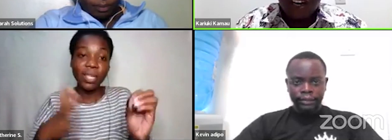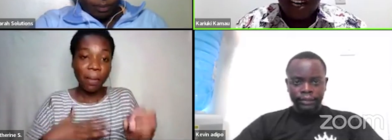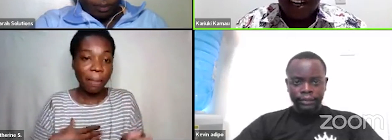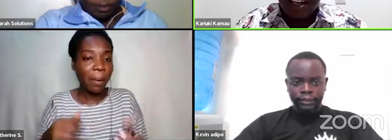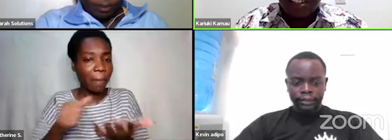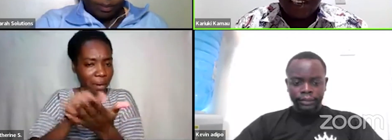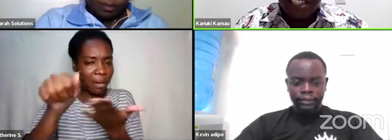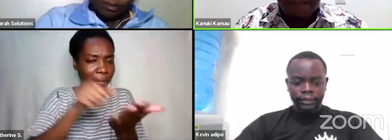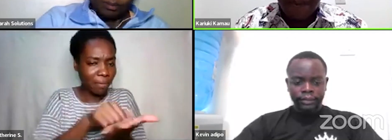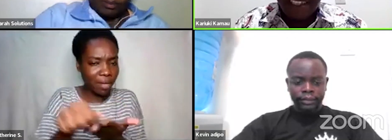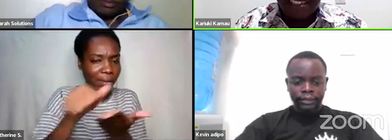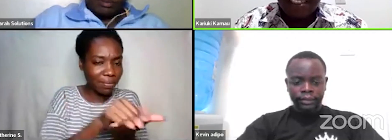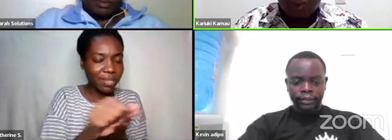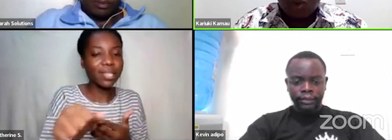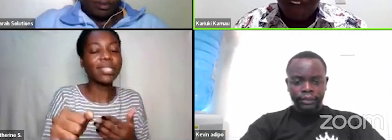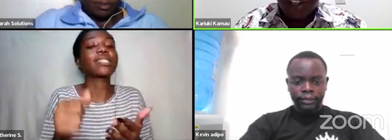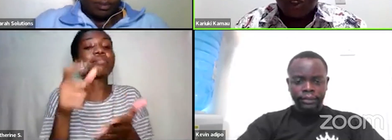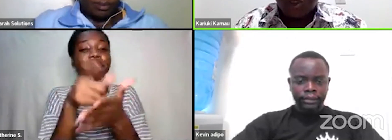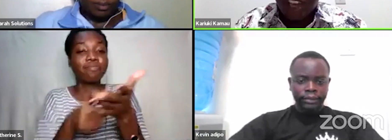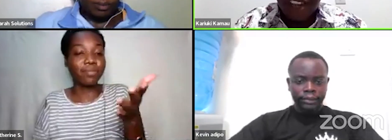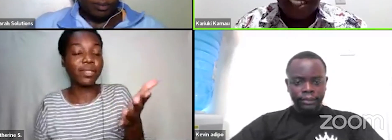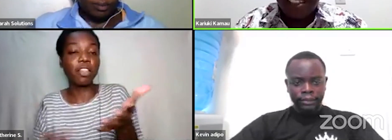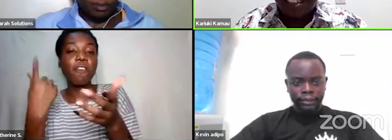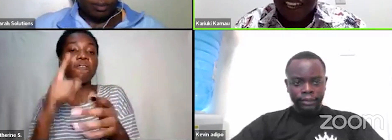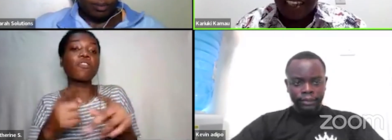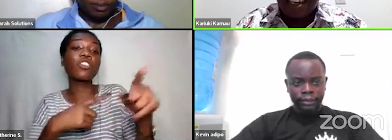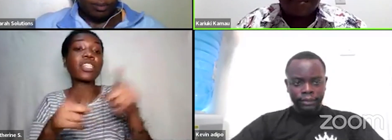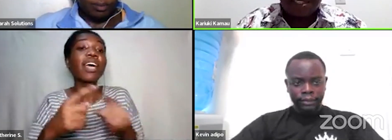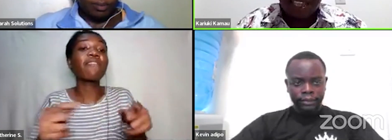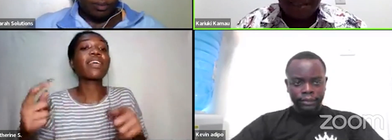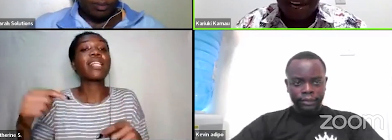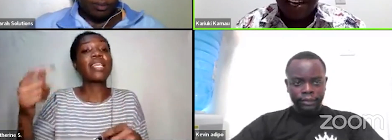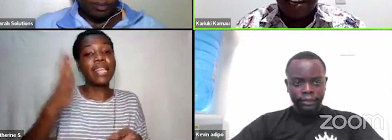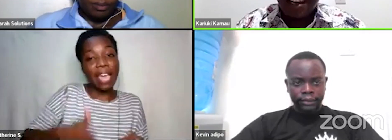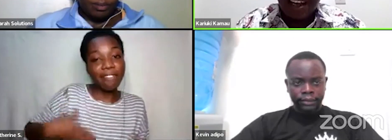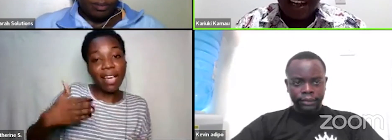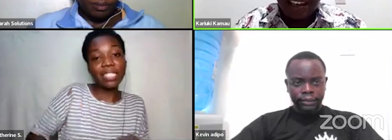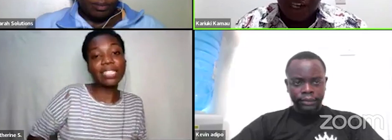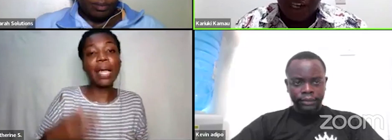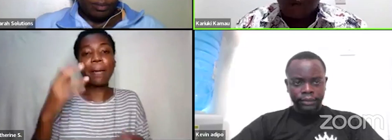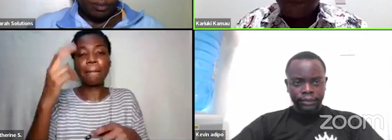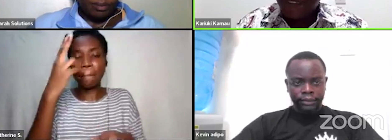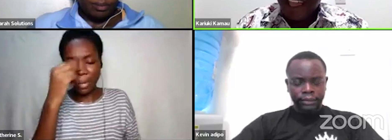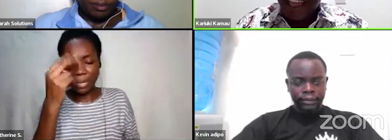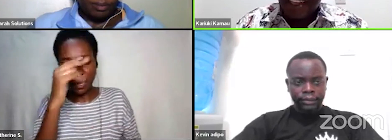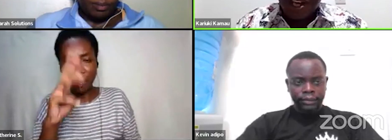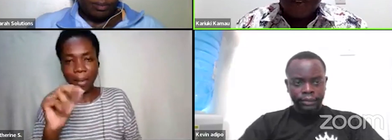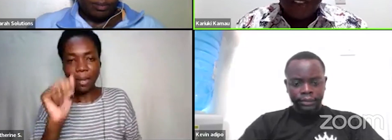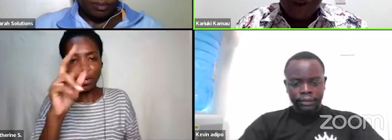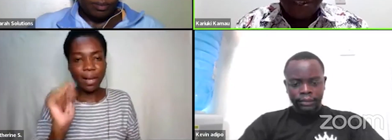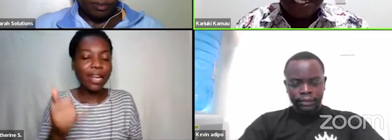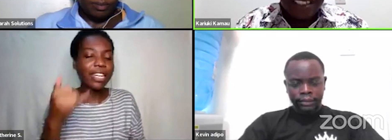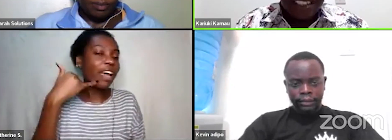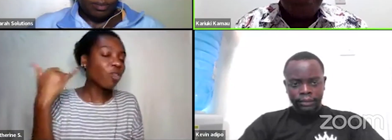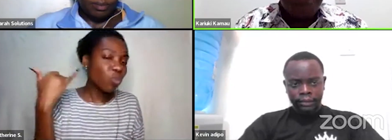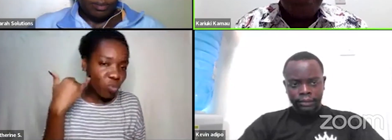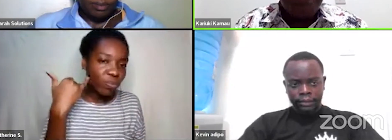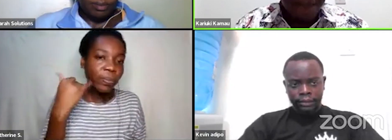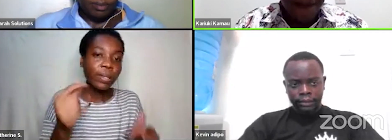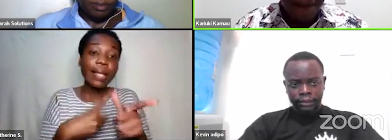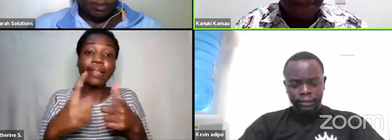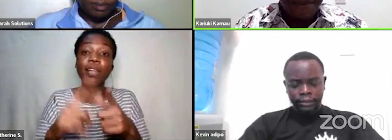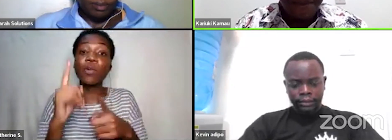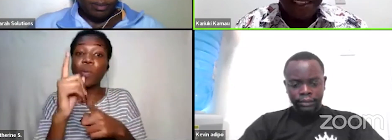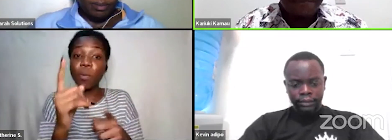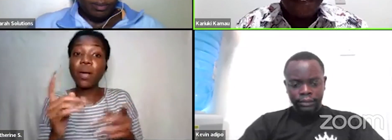of day packages to travel to Naivasha, Sagana, Masai Mara, Nakuru. And one of the corporate responded,